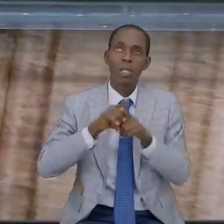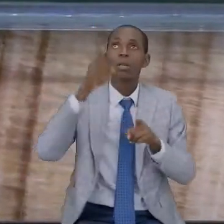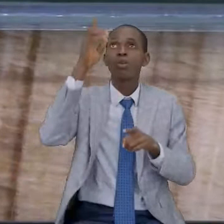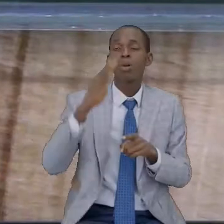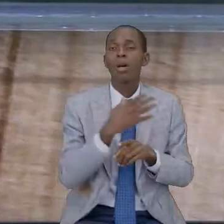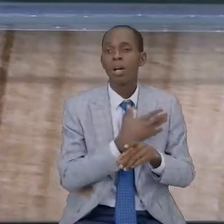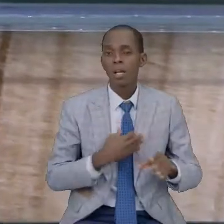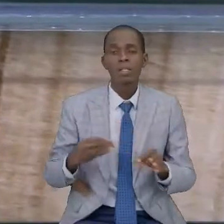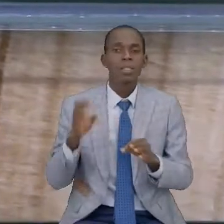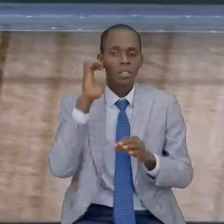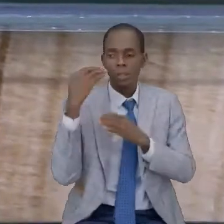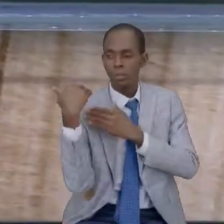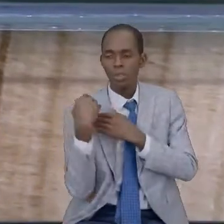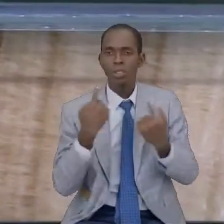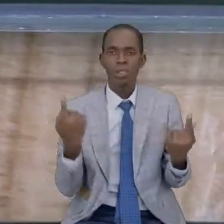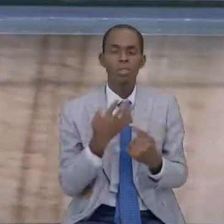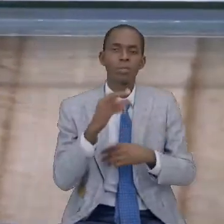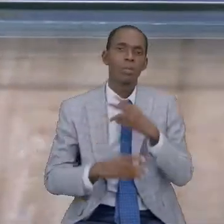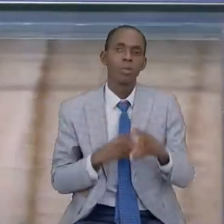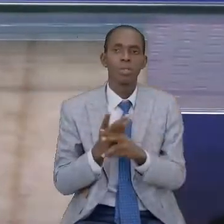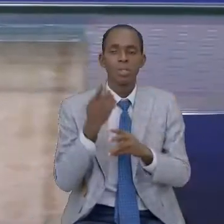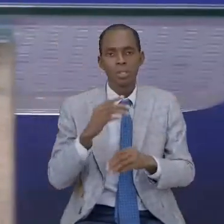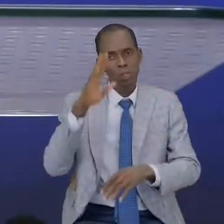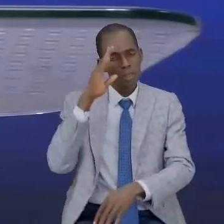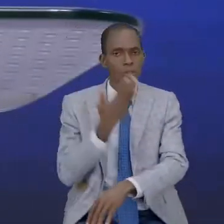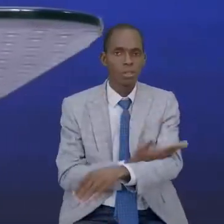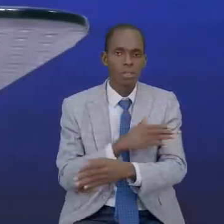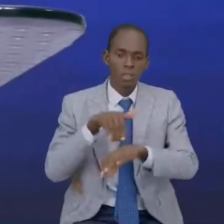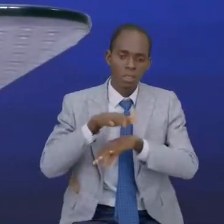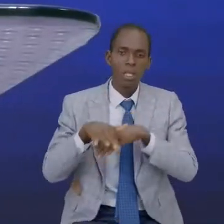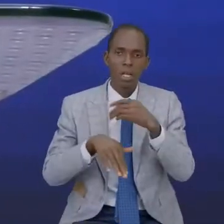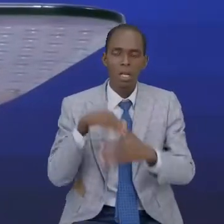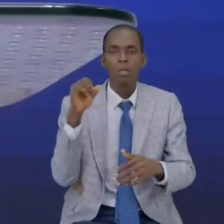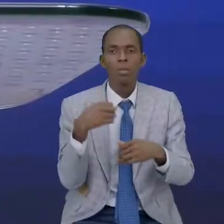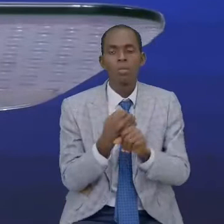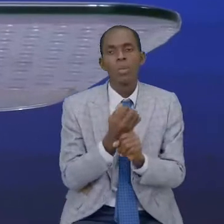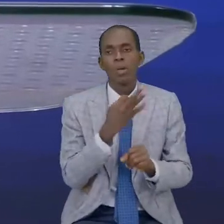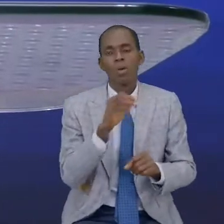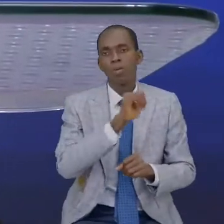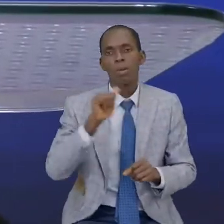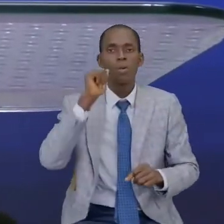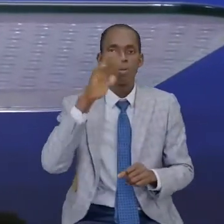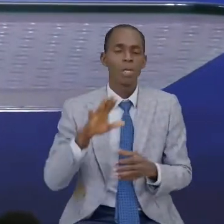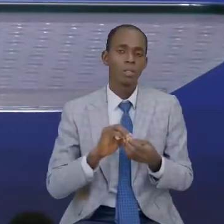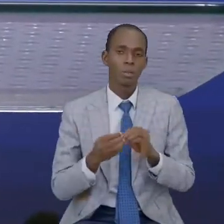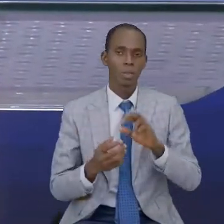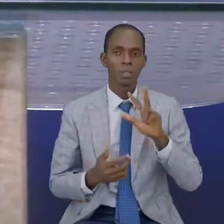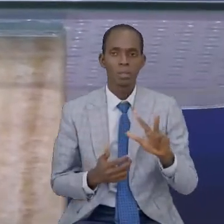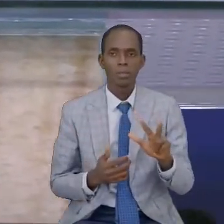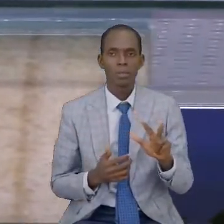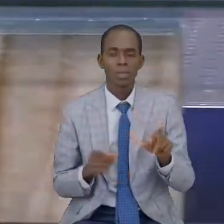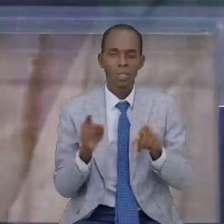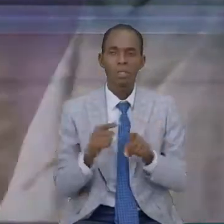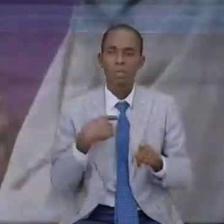the sins of man, of humanity, the Son, sent forth, made of a woman. Then number three, as we